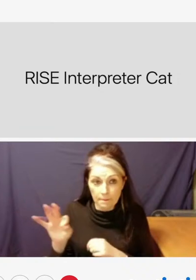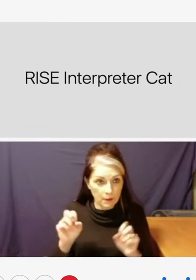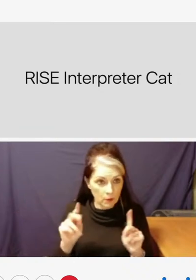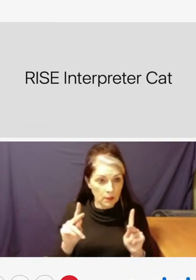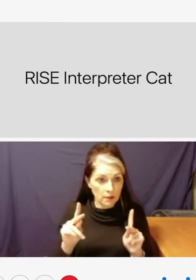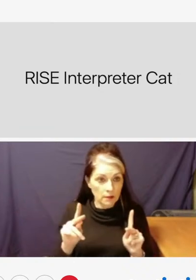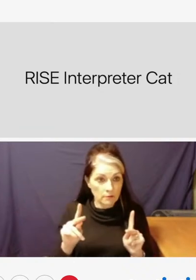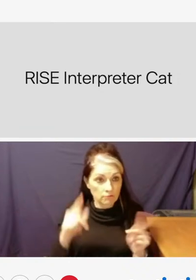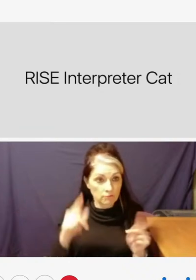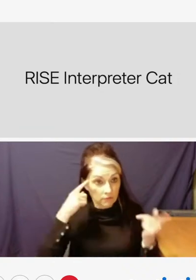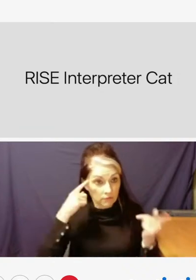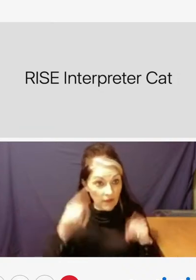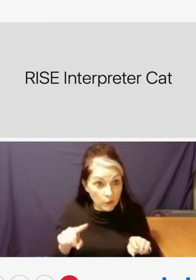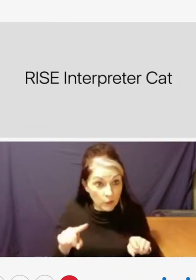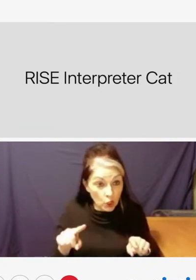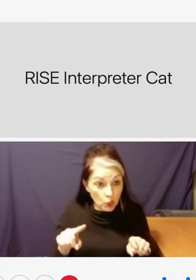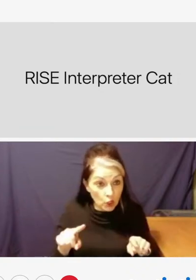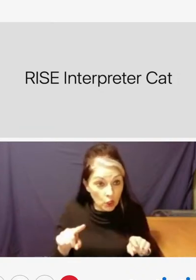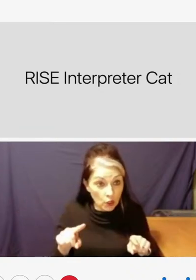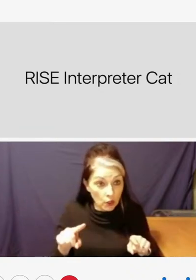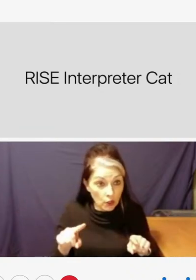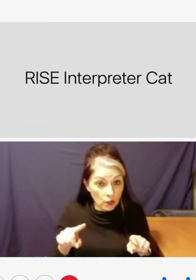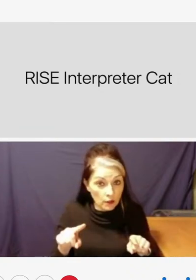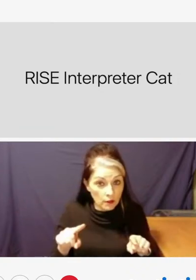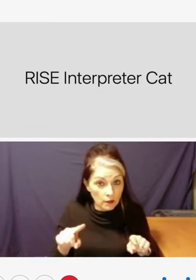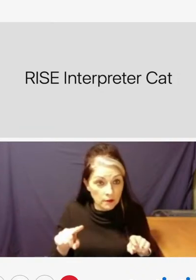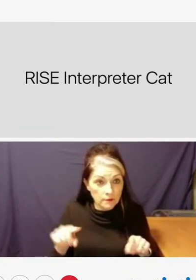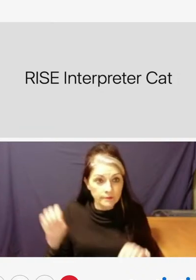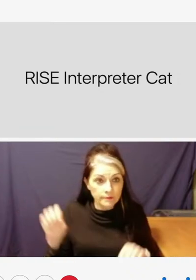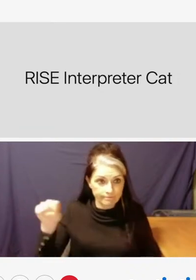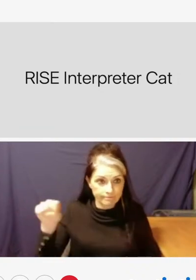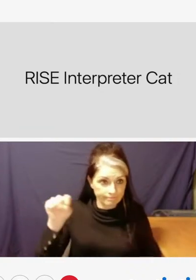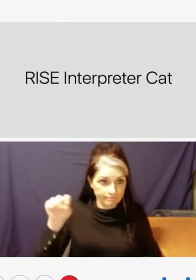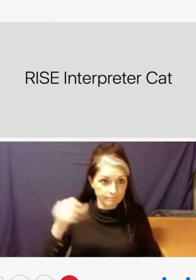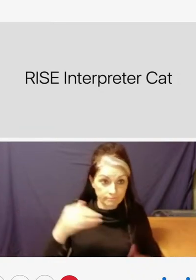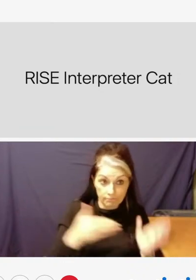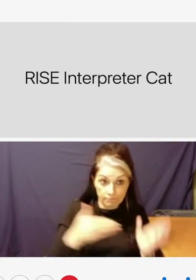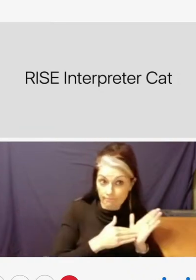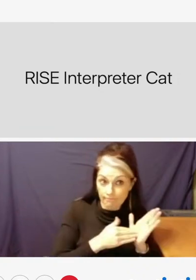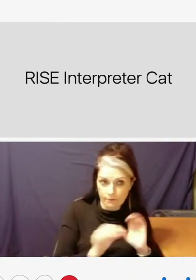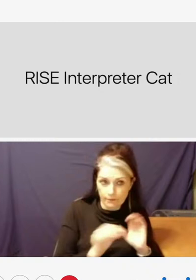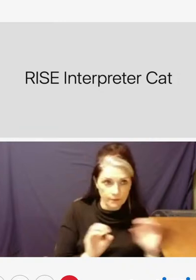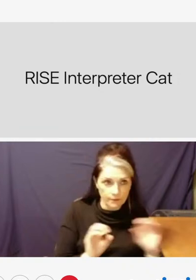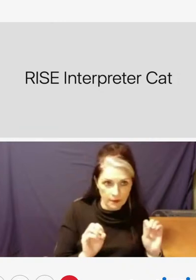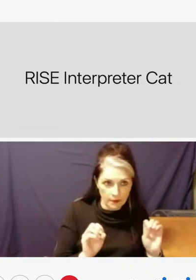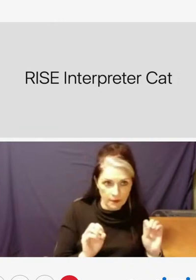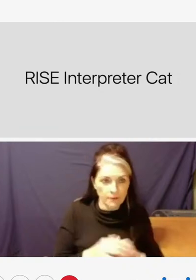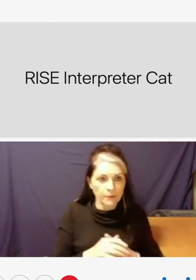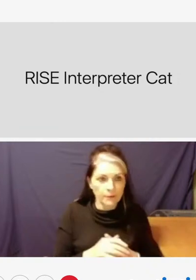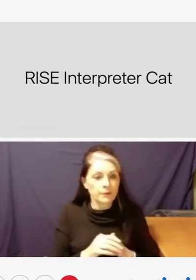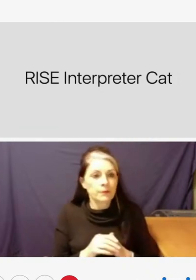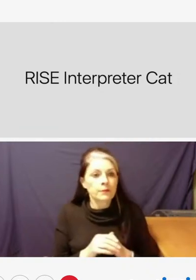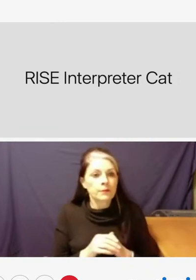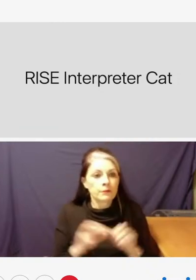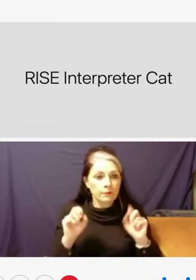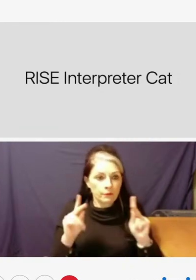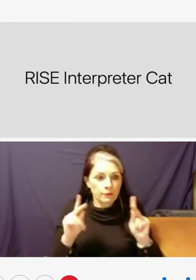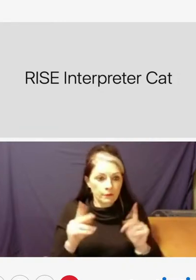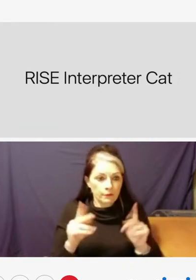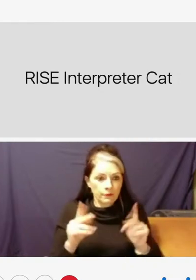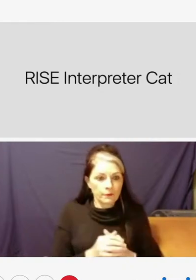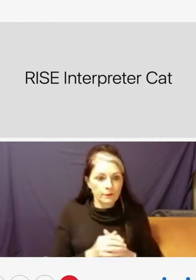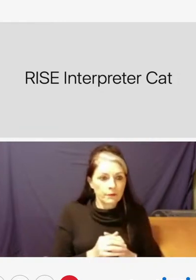favor I nce okay okay on Mo on motion of board member